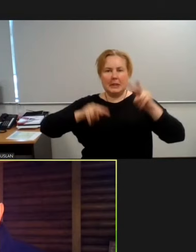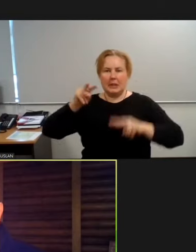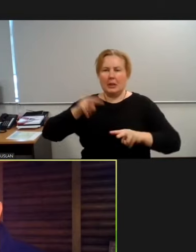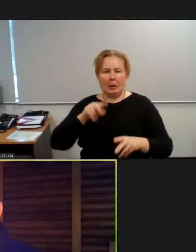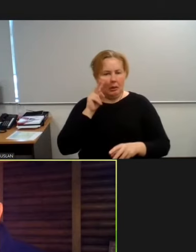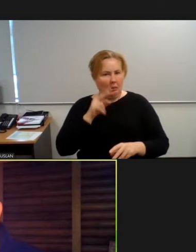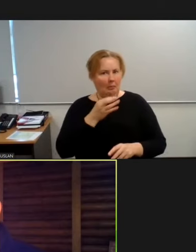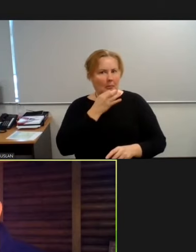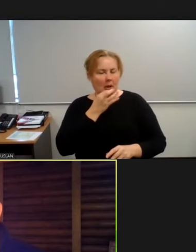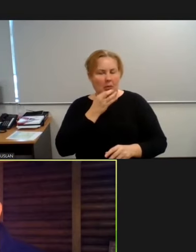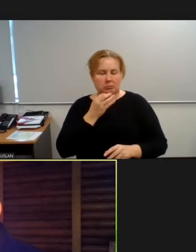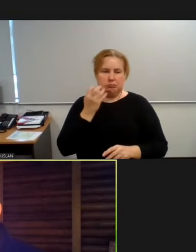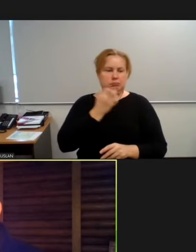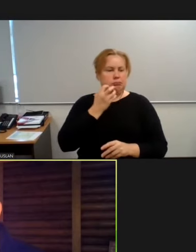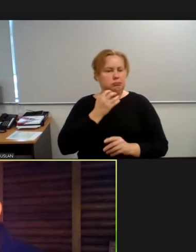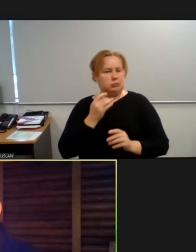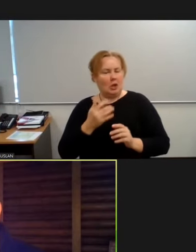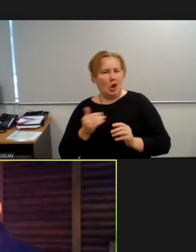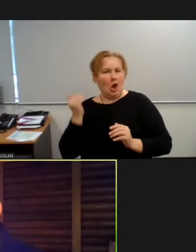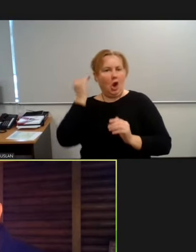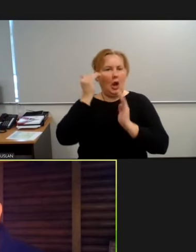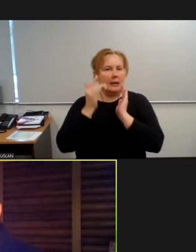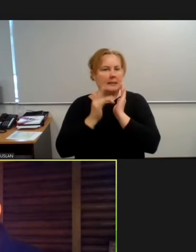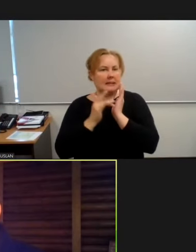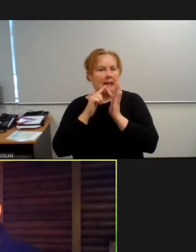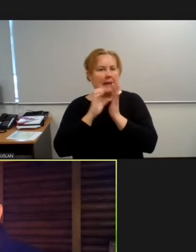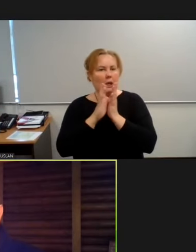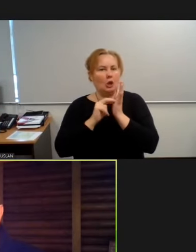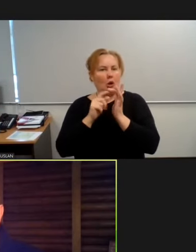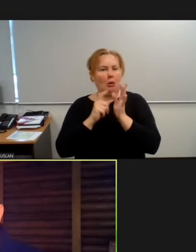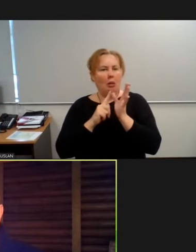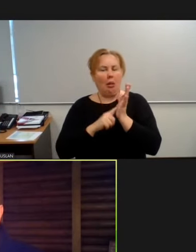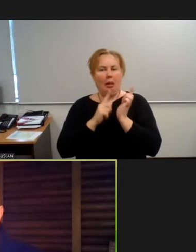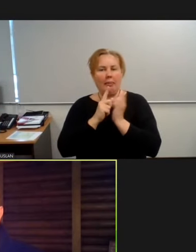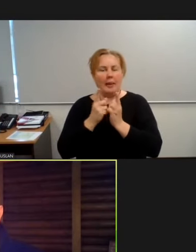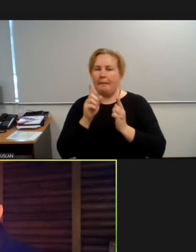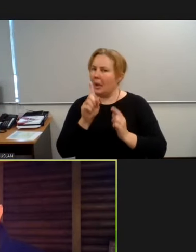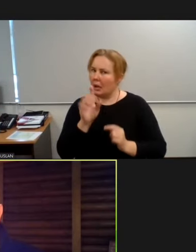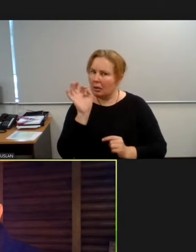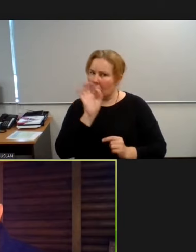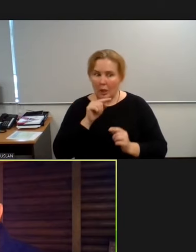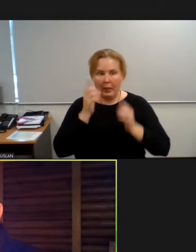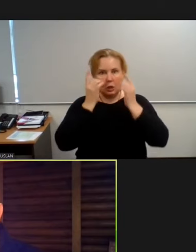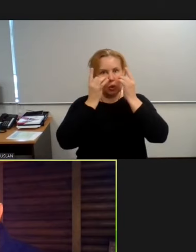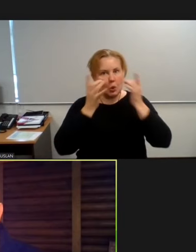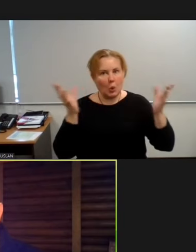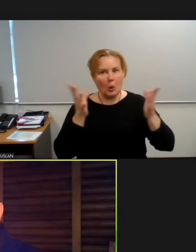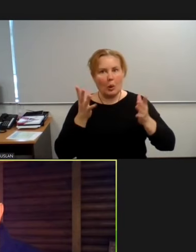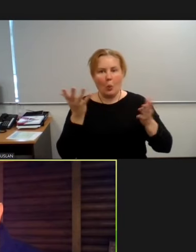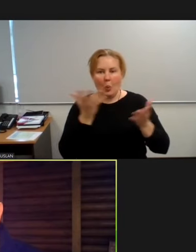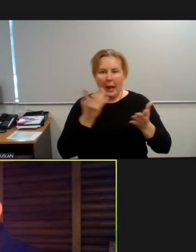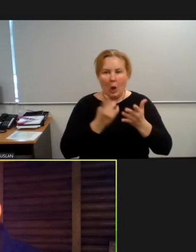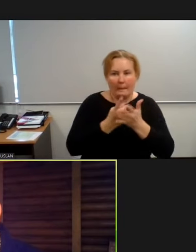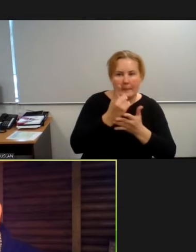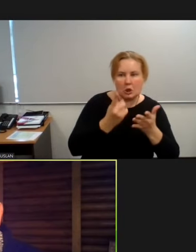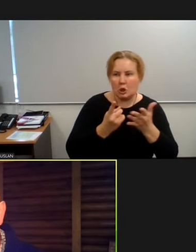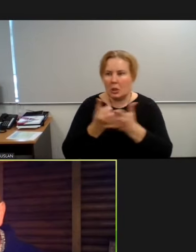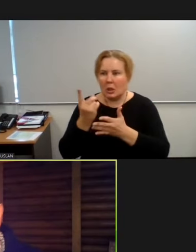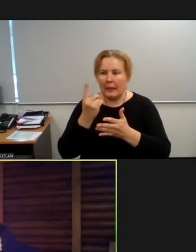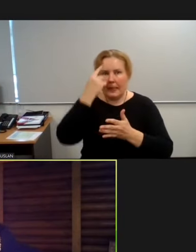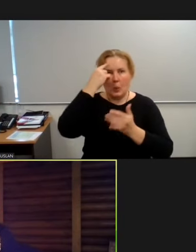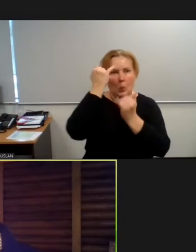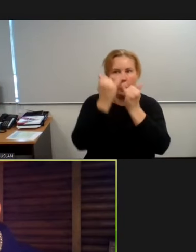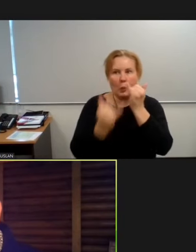very useful, and it definitely demonstrates where potential opportunities are to think a bit more creatively